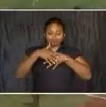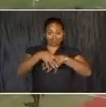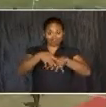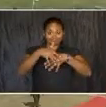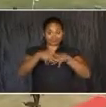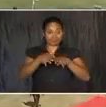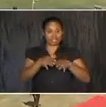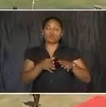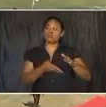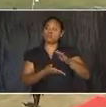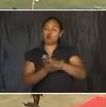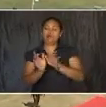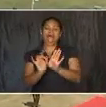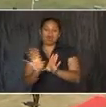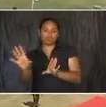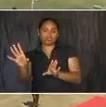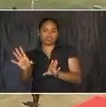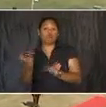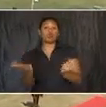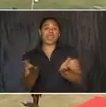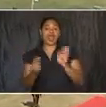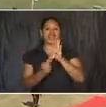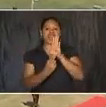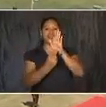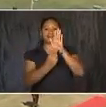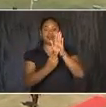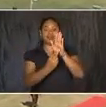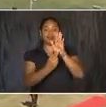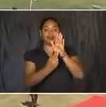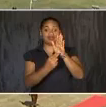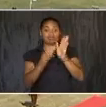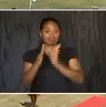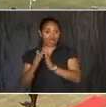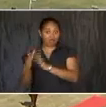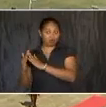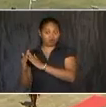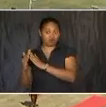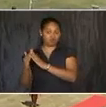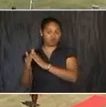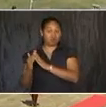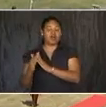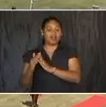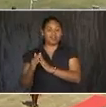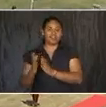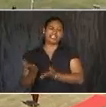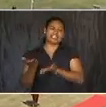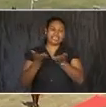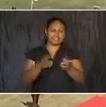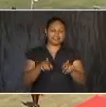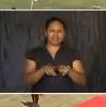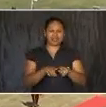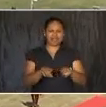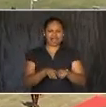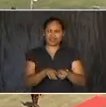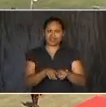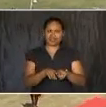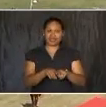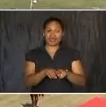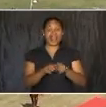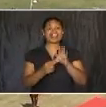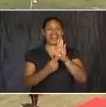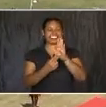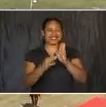the Nandi town and be challenged by the charter. They have already been given the charter by the Nandi Town